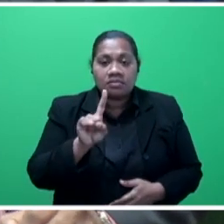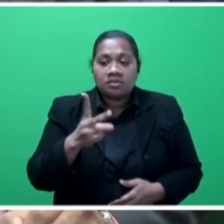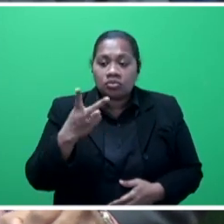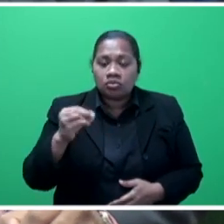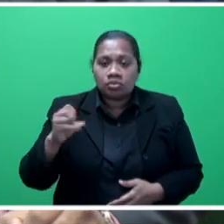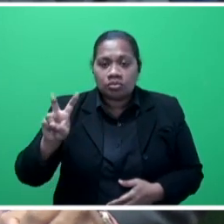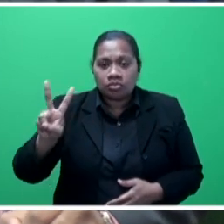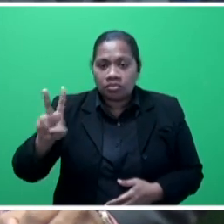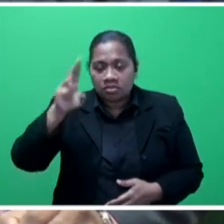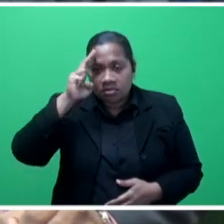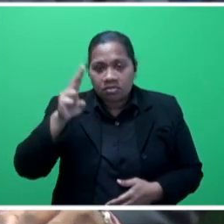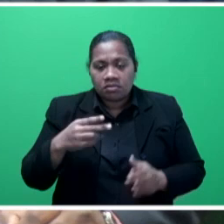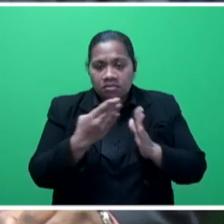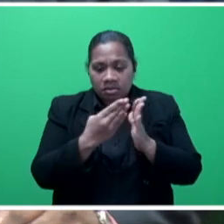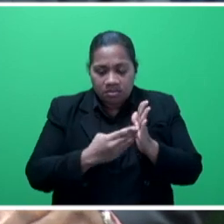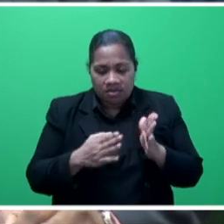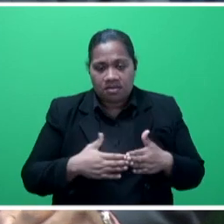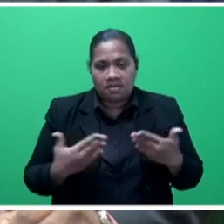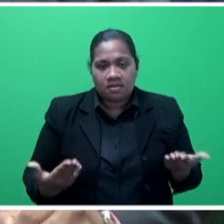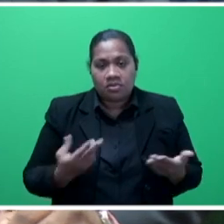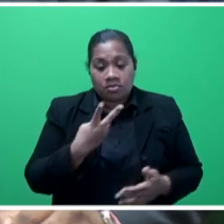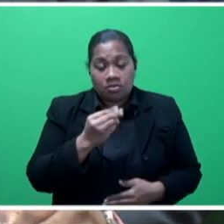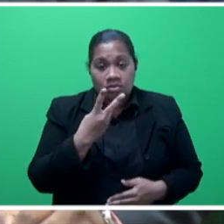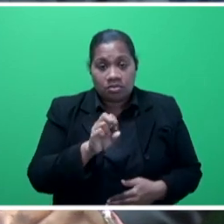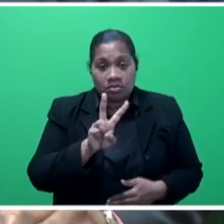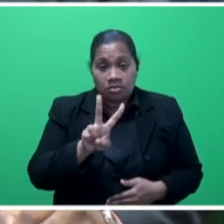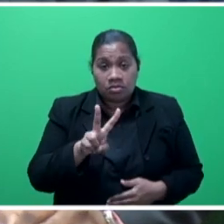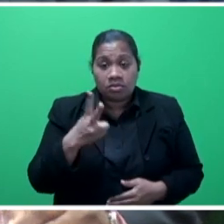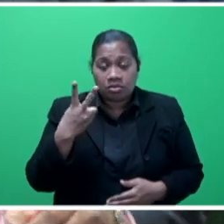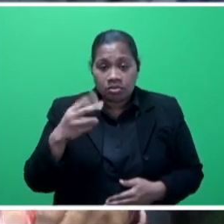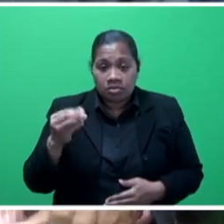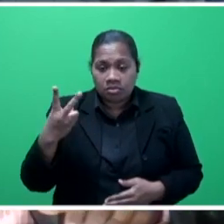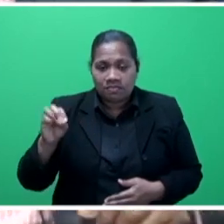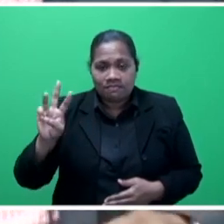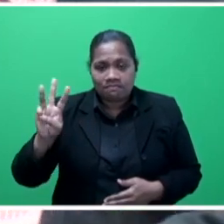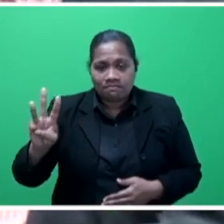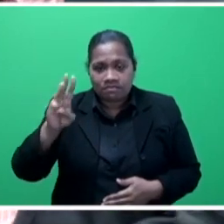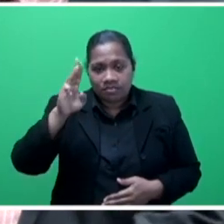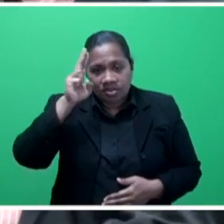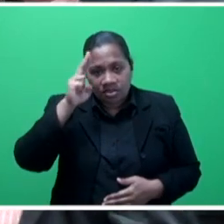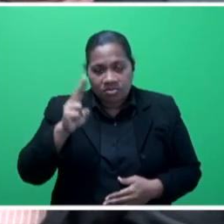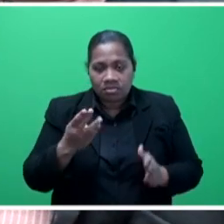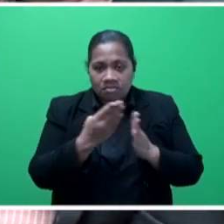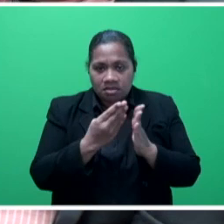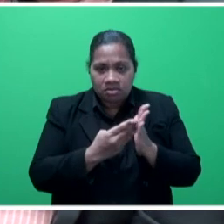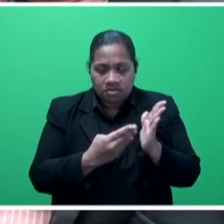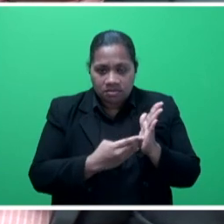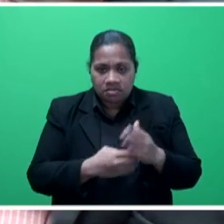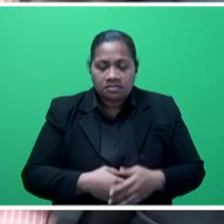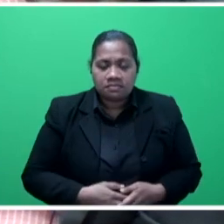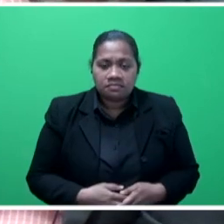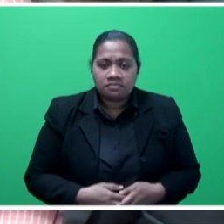2021-2022 national budget, and now 2022 and 2023 national budget, which consolidates